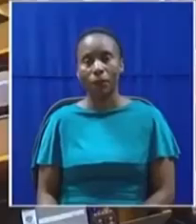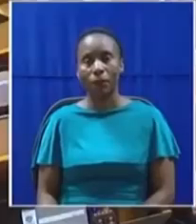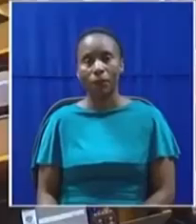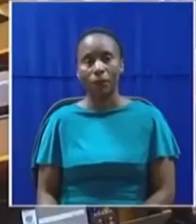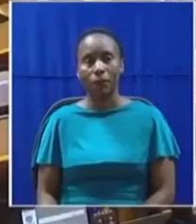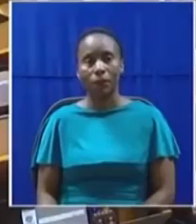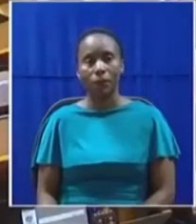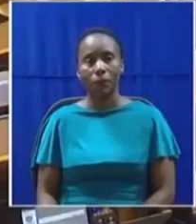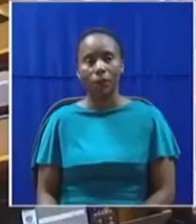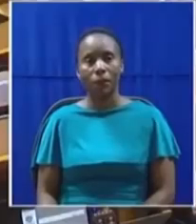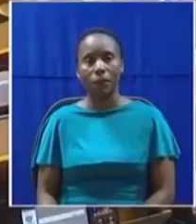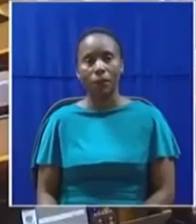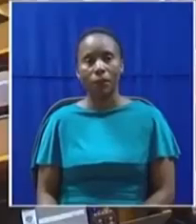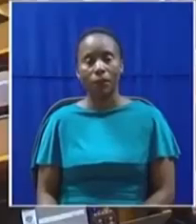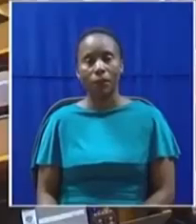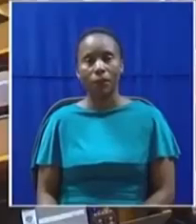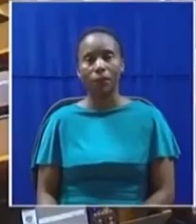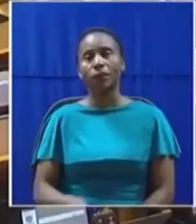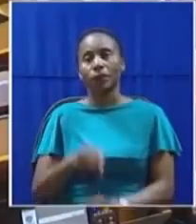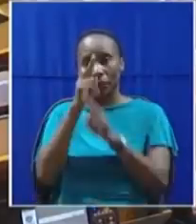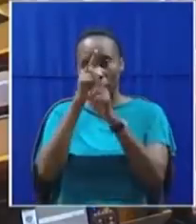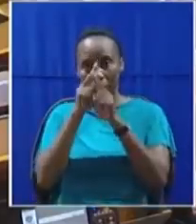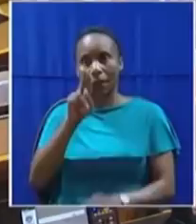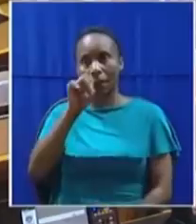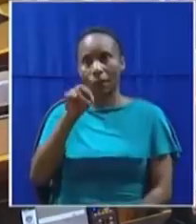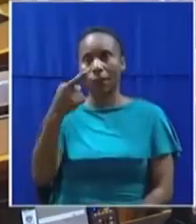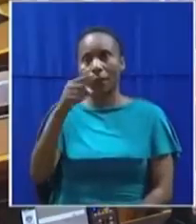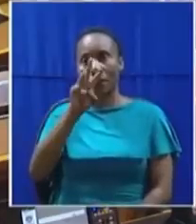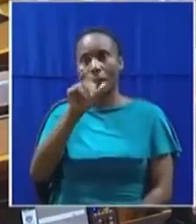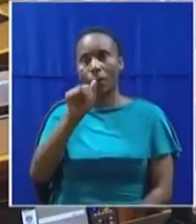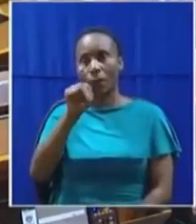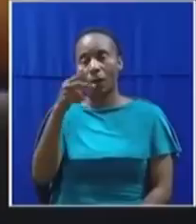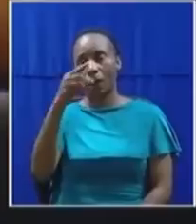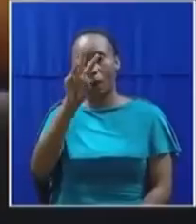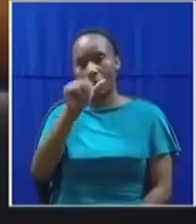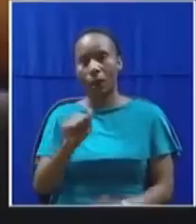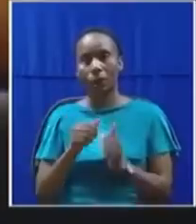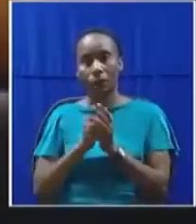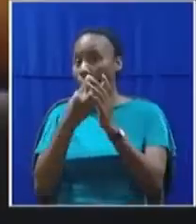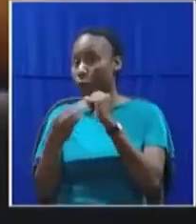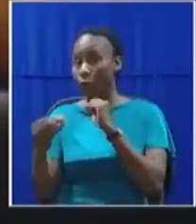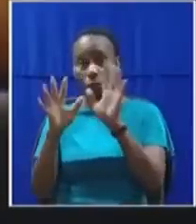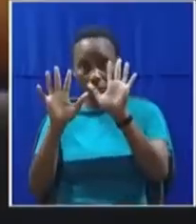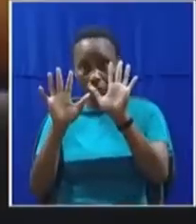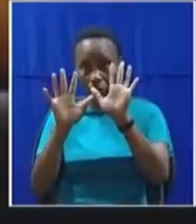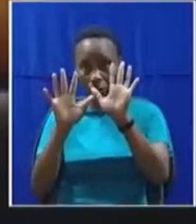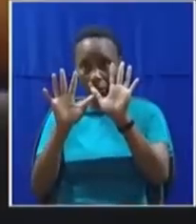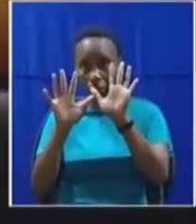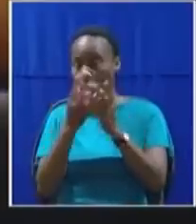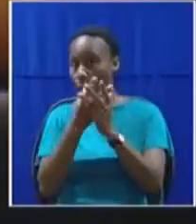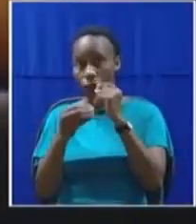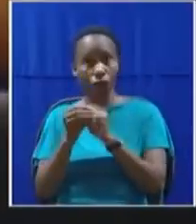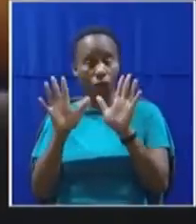What you are saying. Honorable Nkwankwa, can you please listen to the chair? I withdraw, chair. You know, no, not just on the